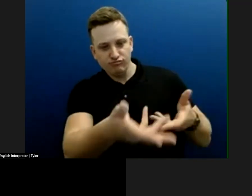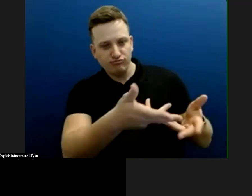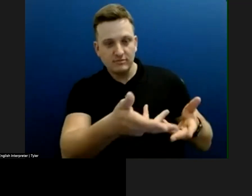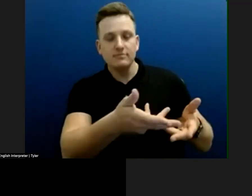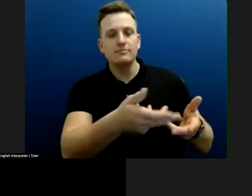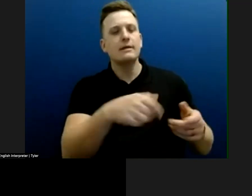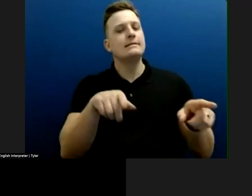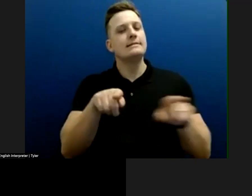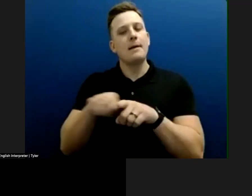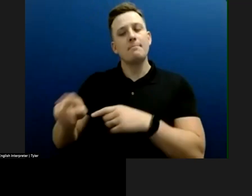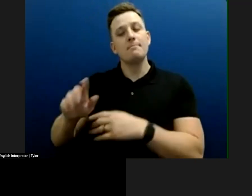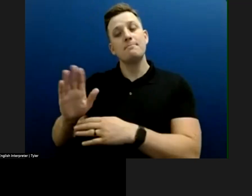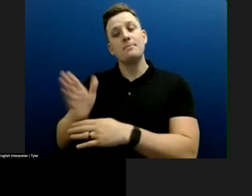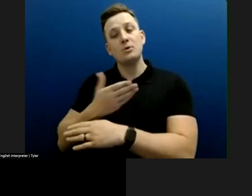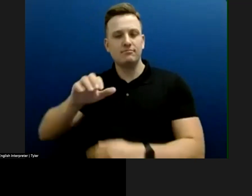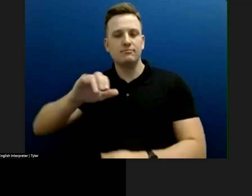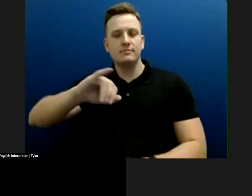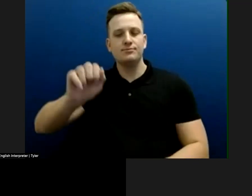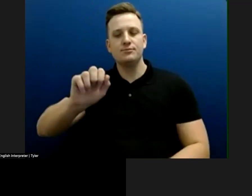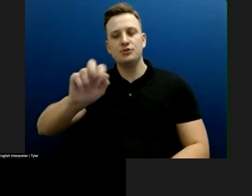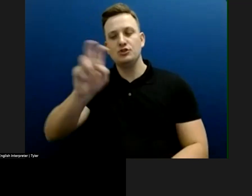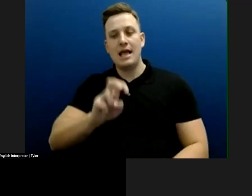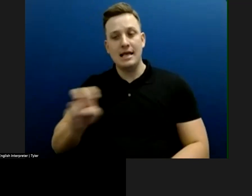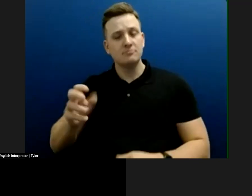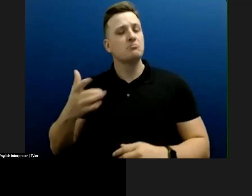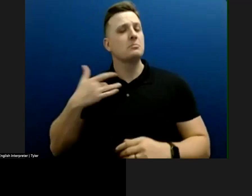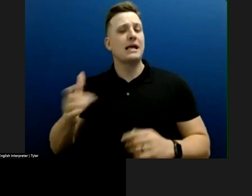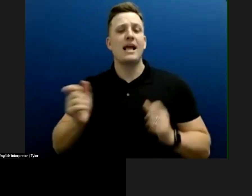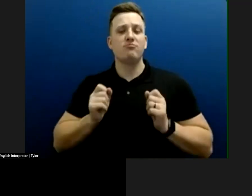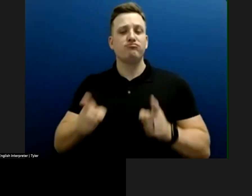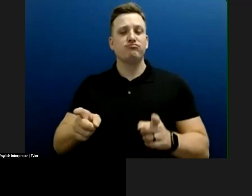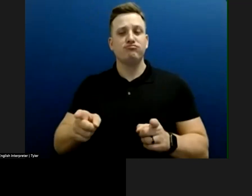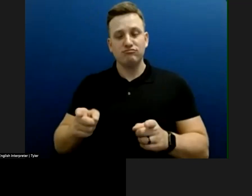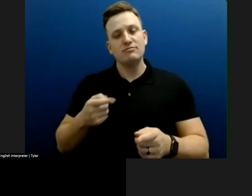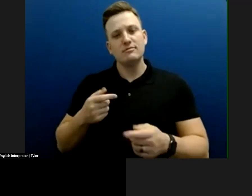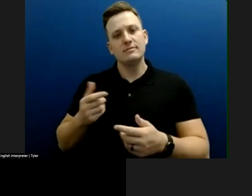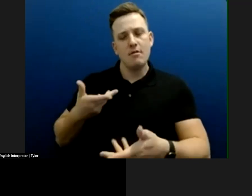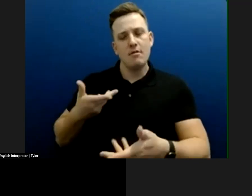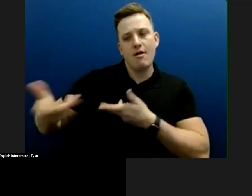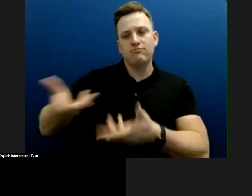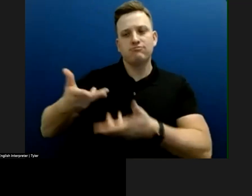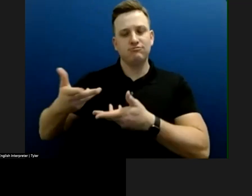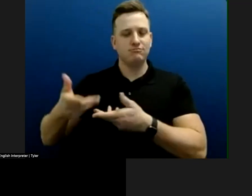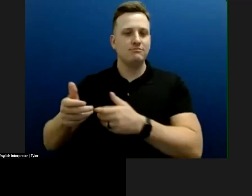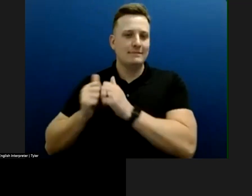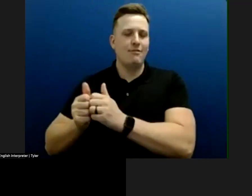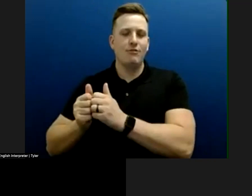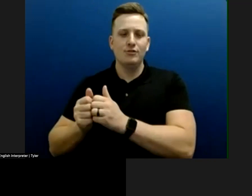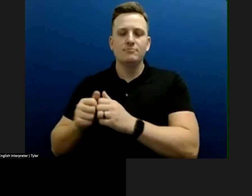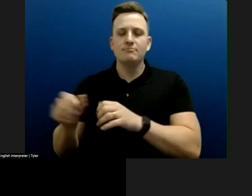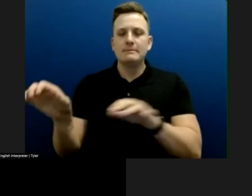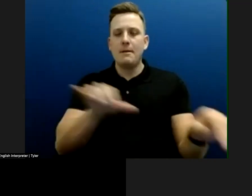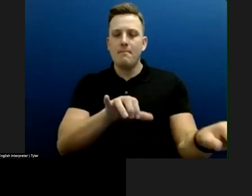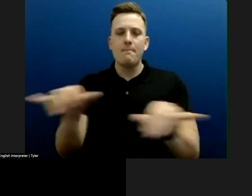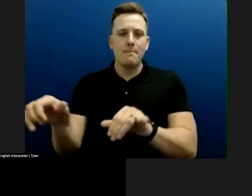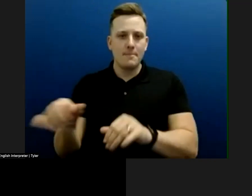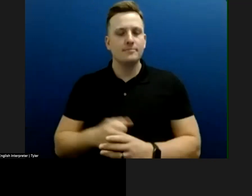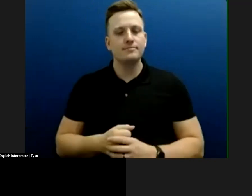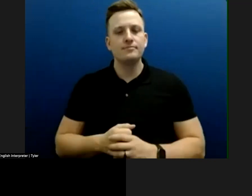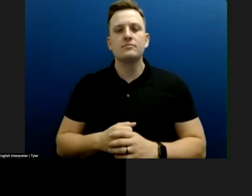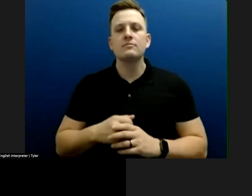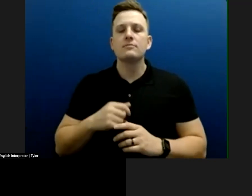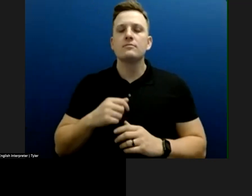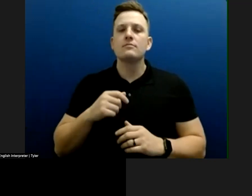pushing one another all the time. We will come back and watch another this clip again, but from